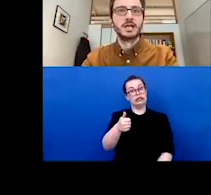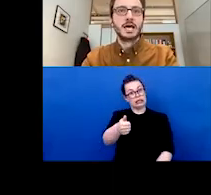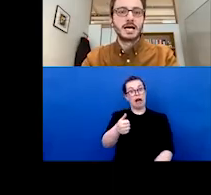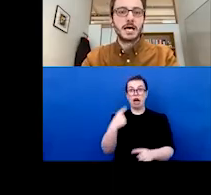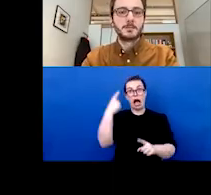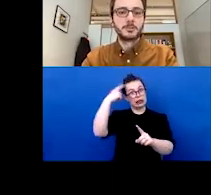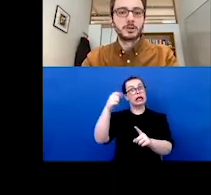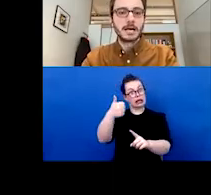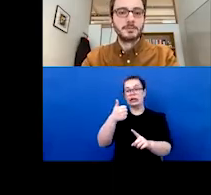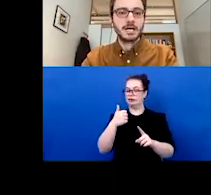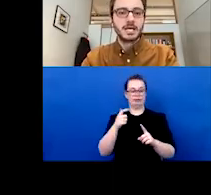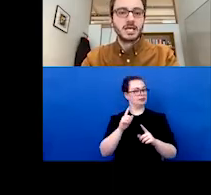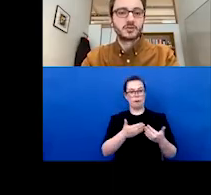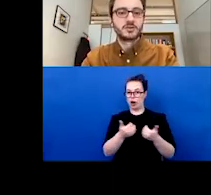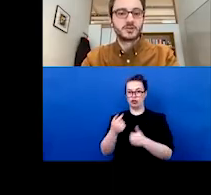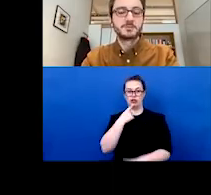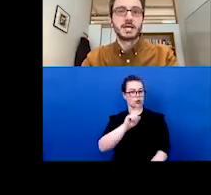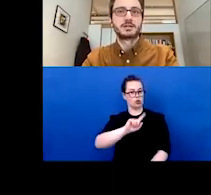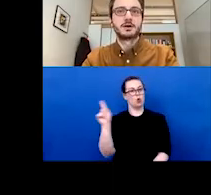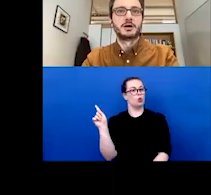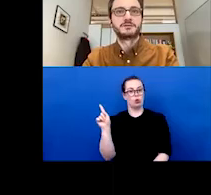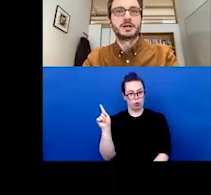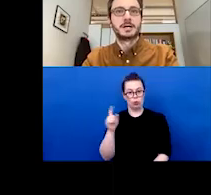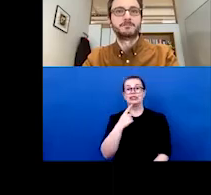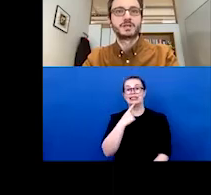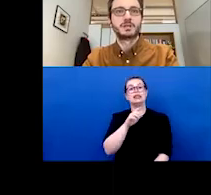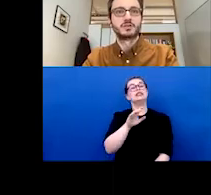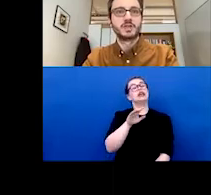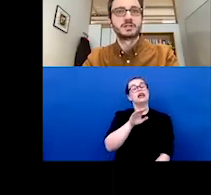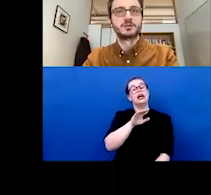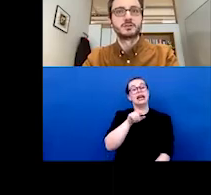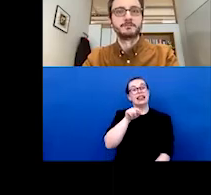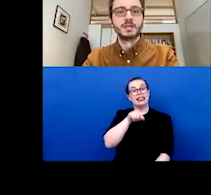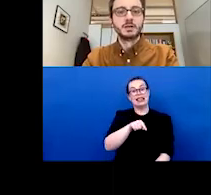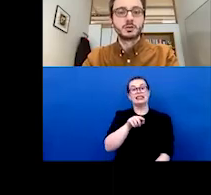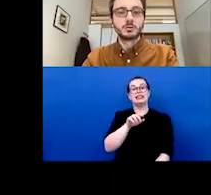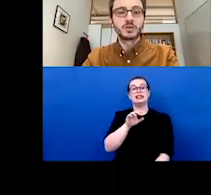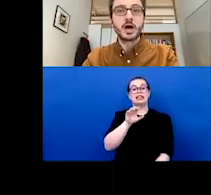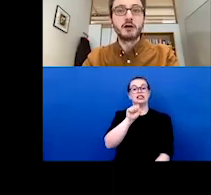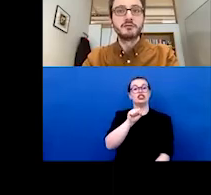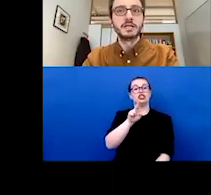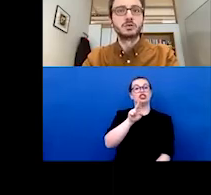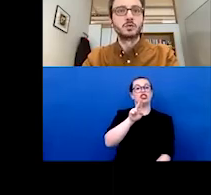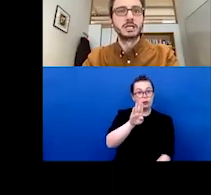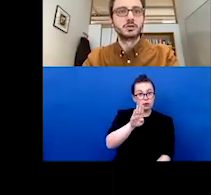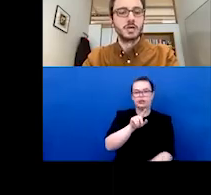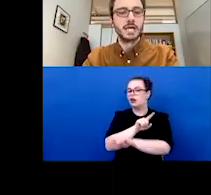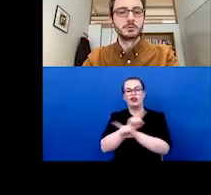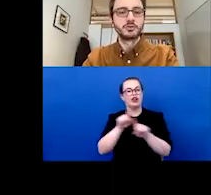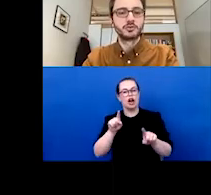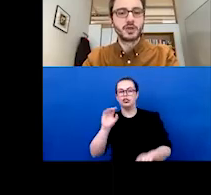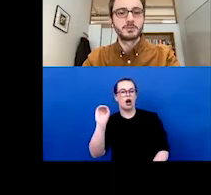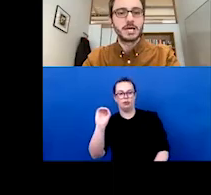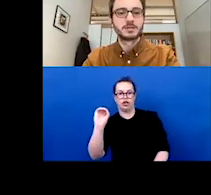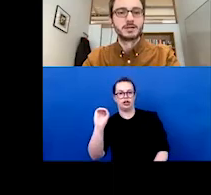says. Bubblegum is the subject of this sentence. So there is a conflict between the two